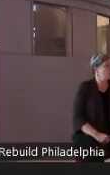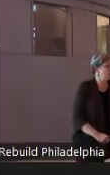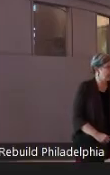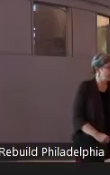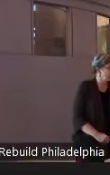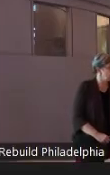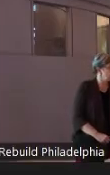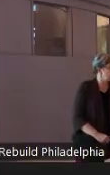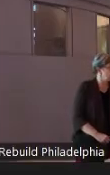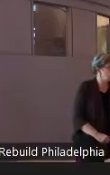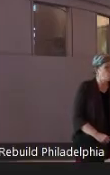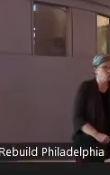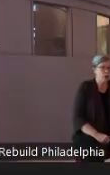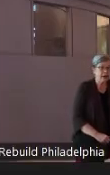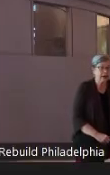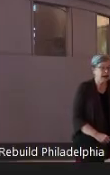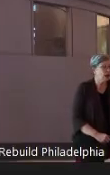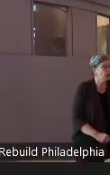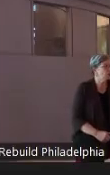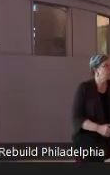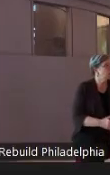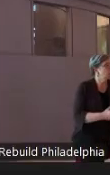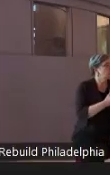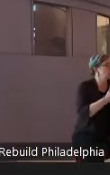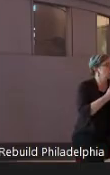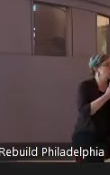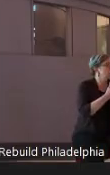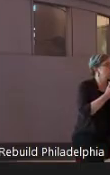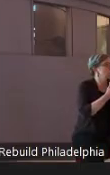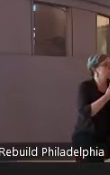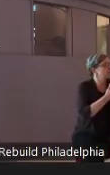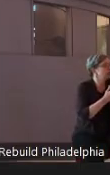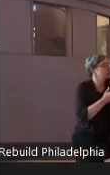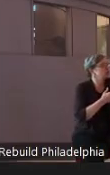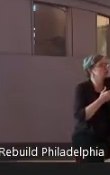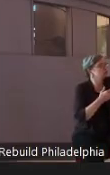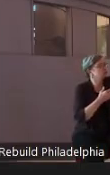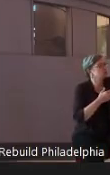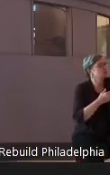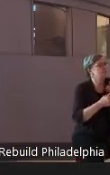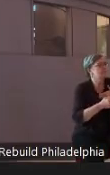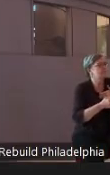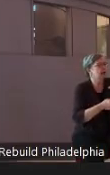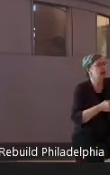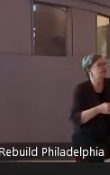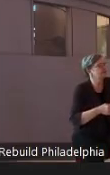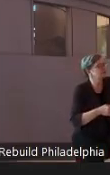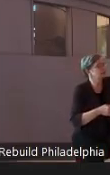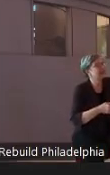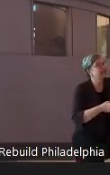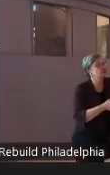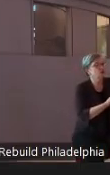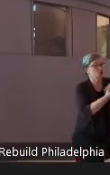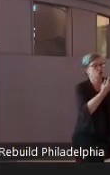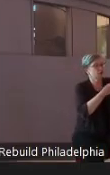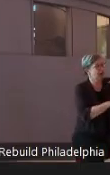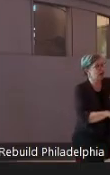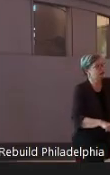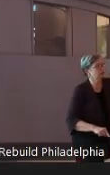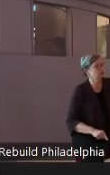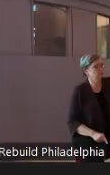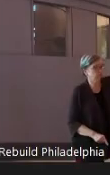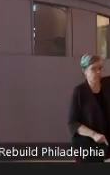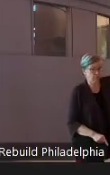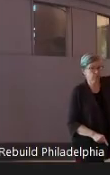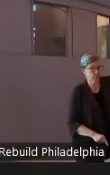bathrooms are close to the sign-up table to my left. So if you turn around, they're going to be on the